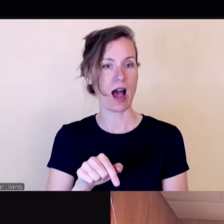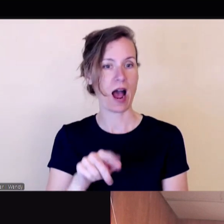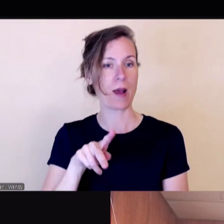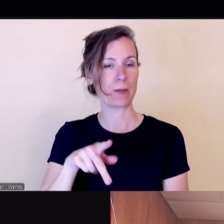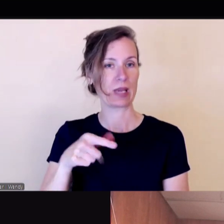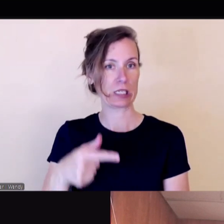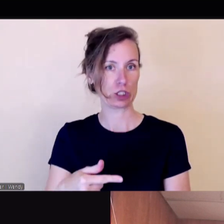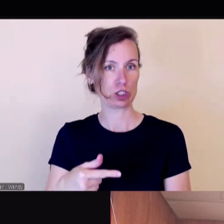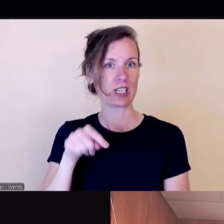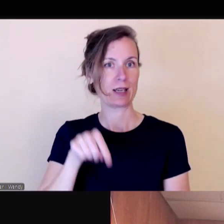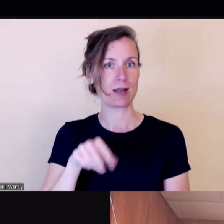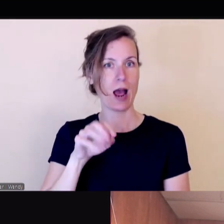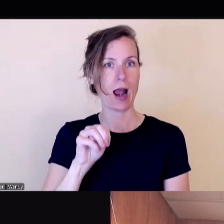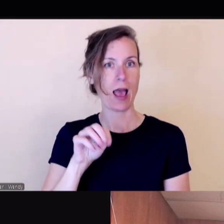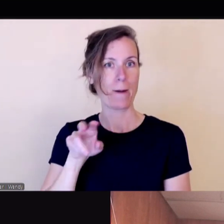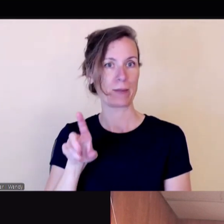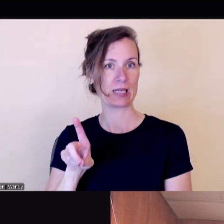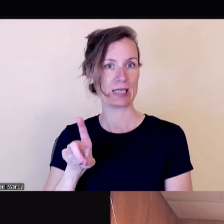co.pg.md.us.